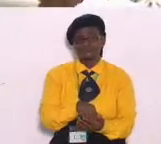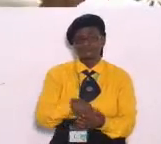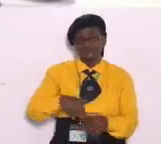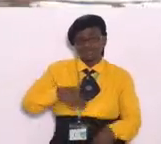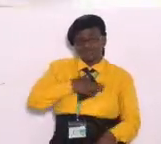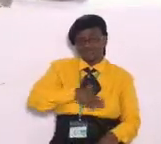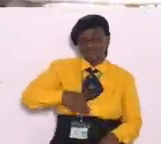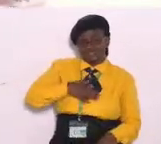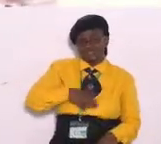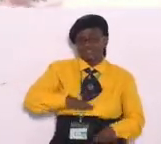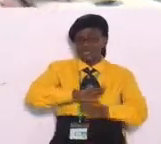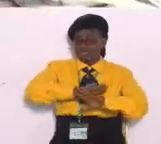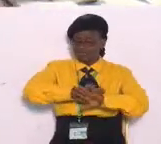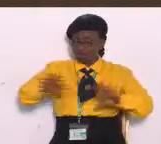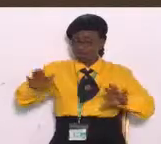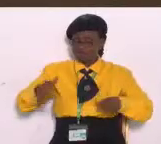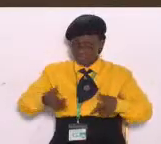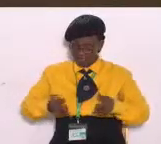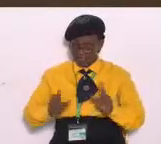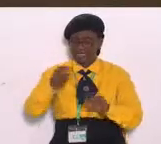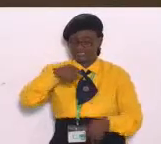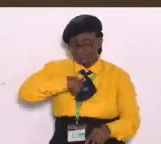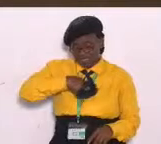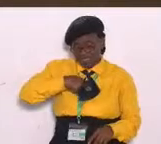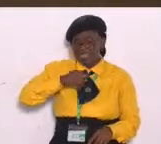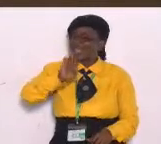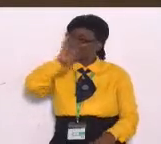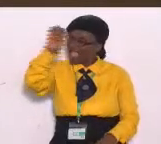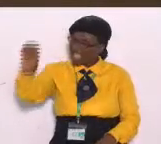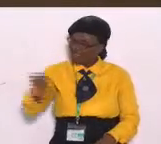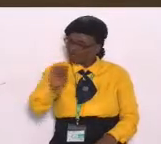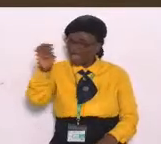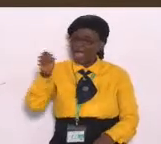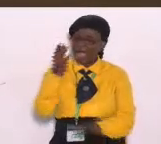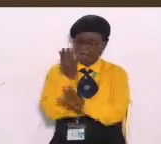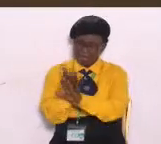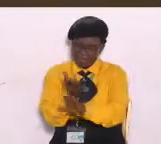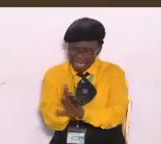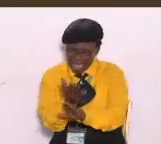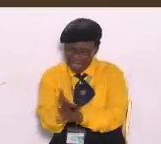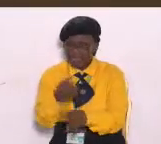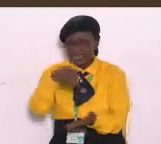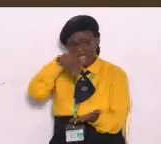Please don't let me ever beg again.